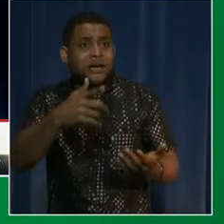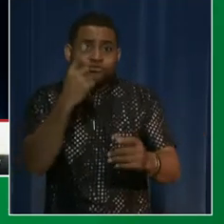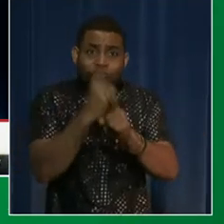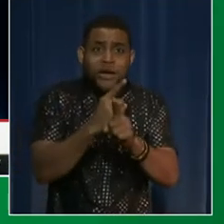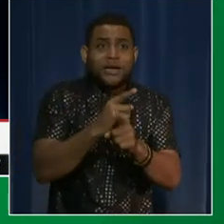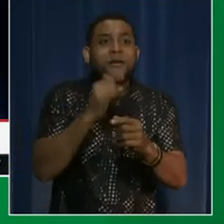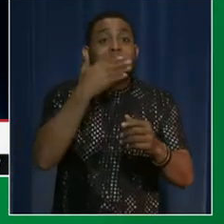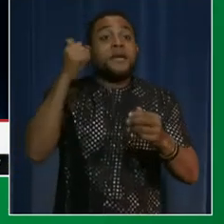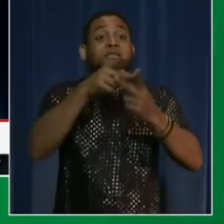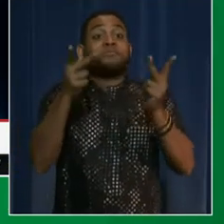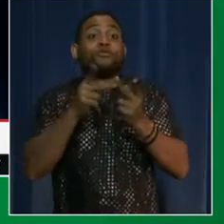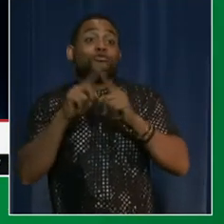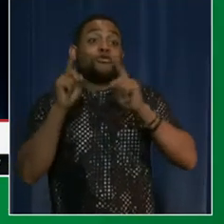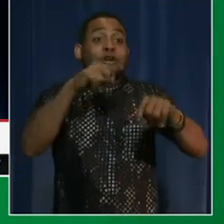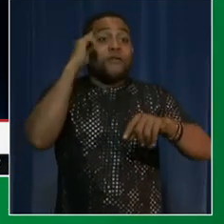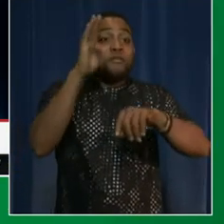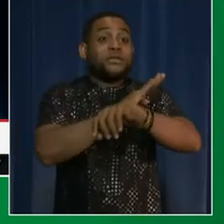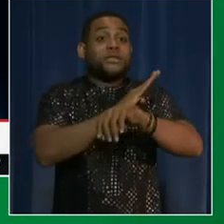is...